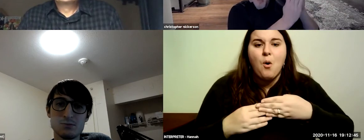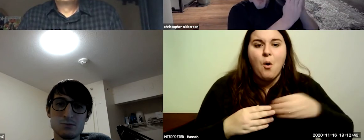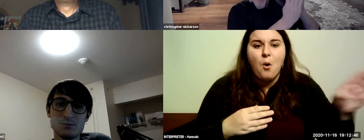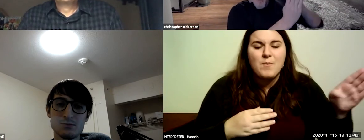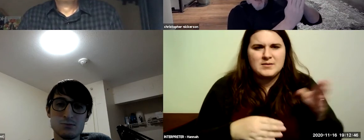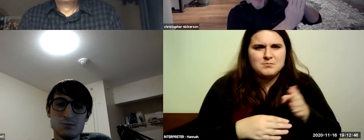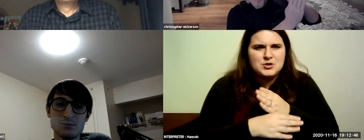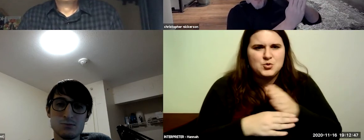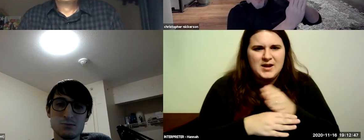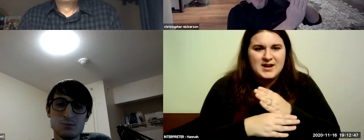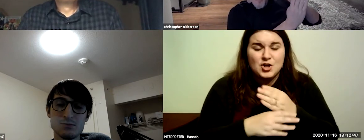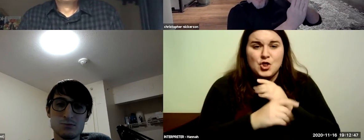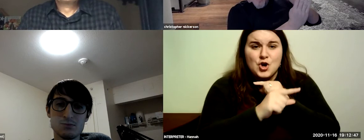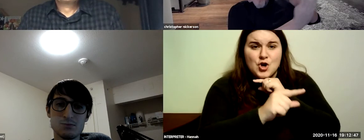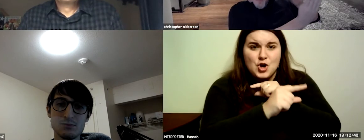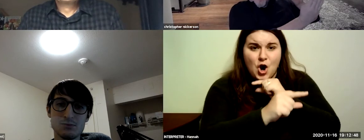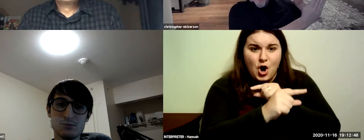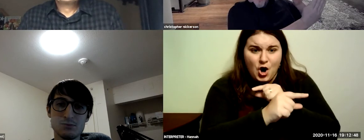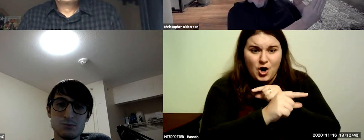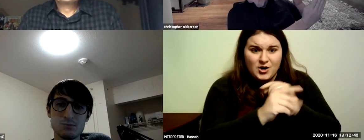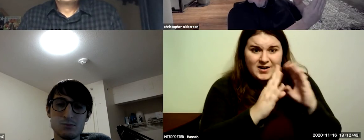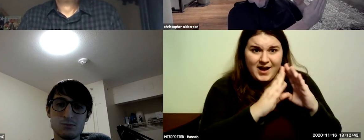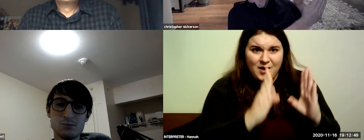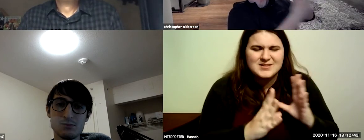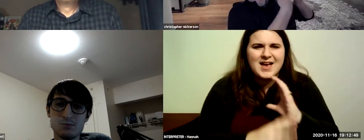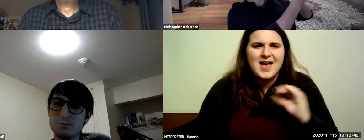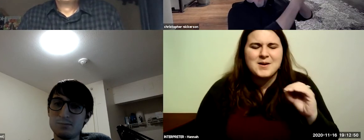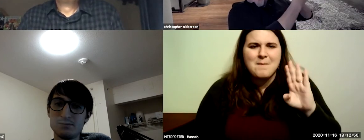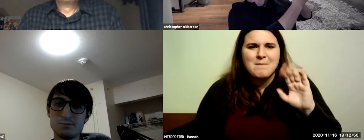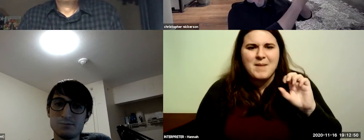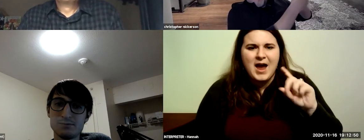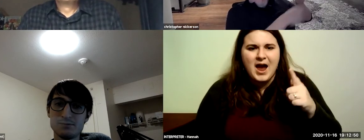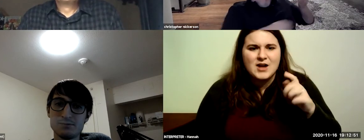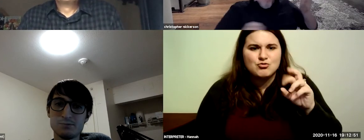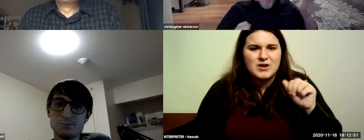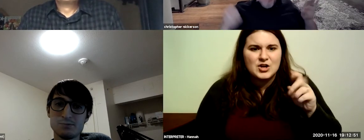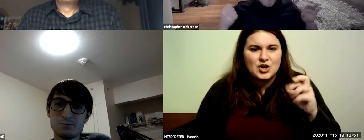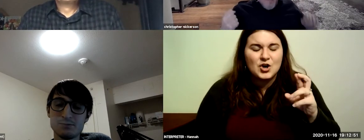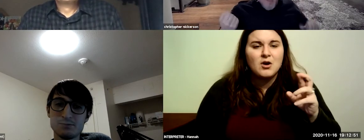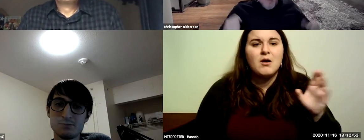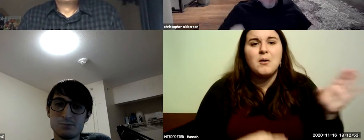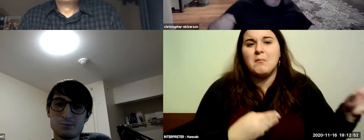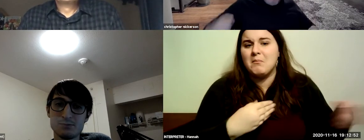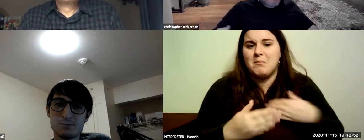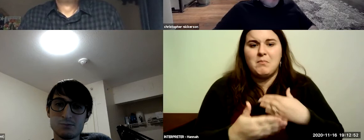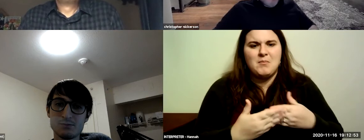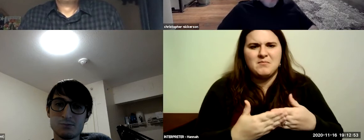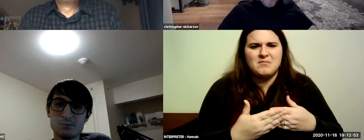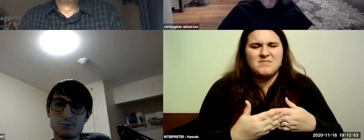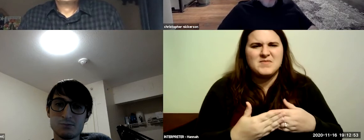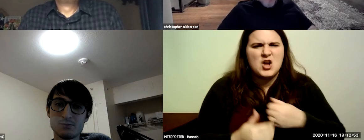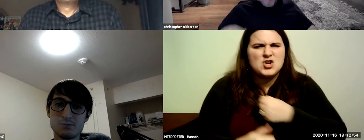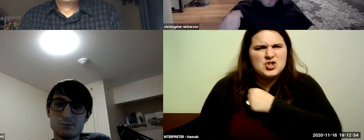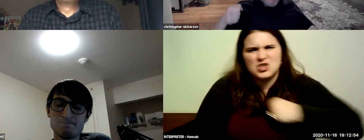guard shack and like a badge reader. And it went right in between. Well, I was angry and I like shoved